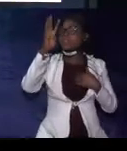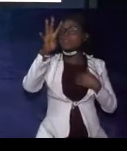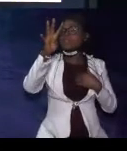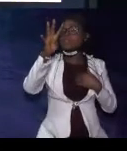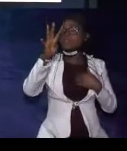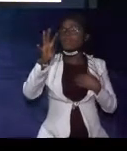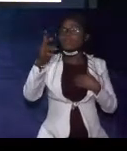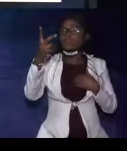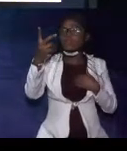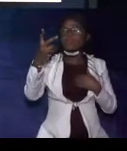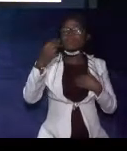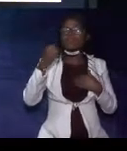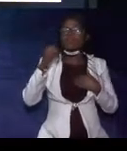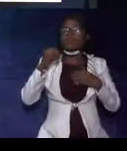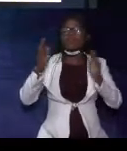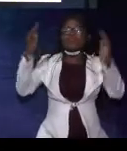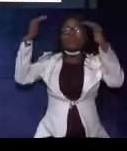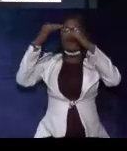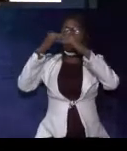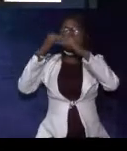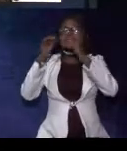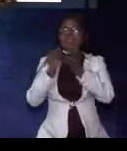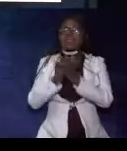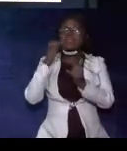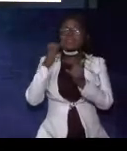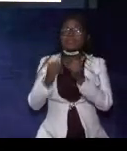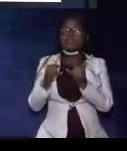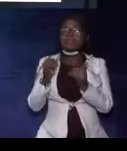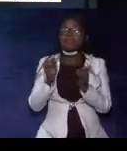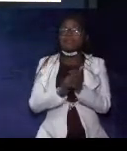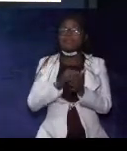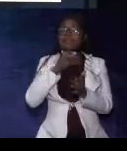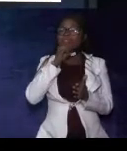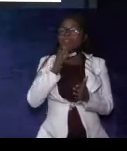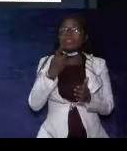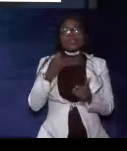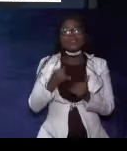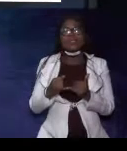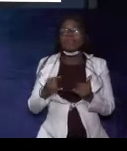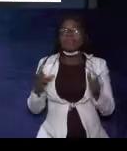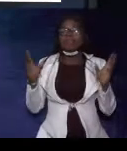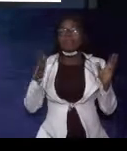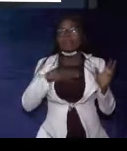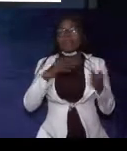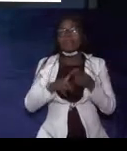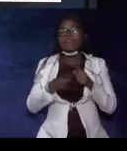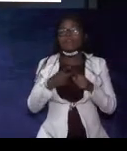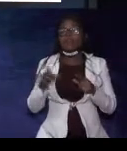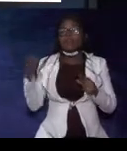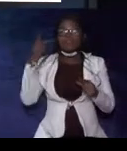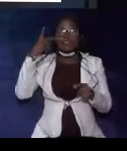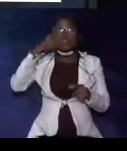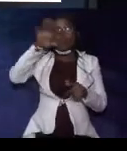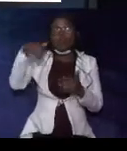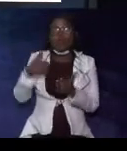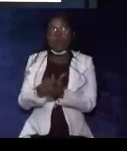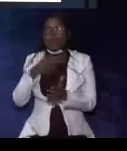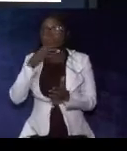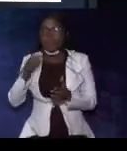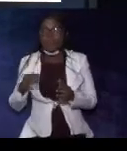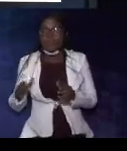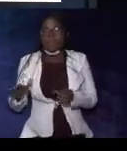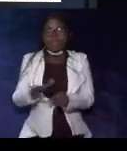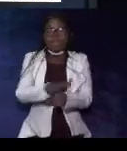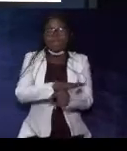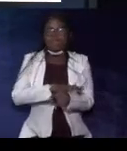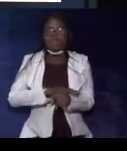right, and then under you have 64. So you fill the last 2 spaces to the right. But is that the end? Of course, that's not the end, my friend. You